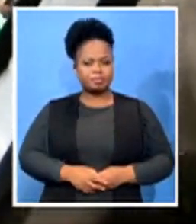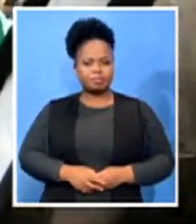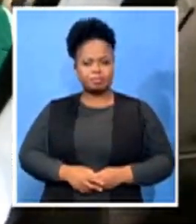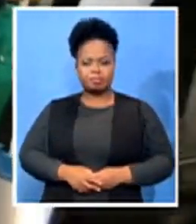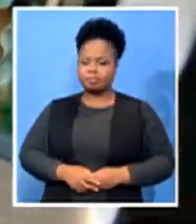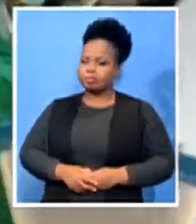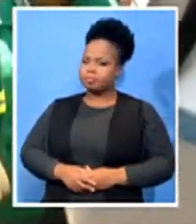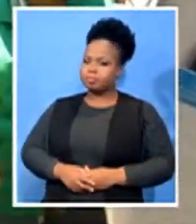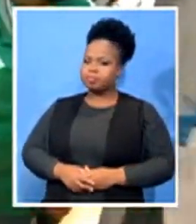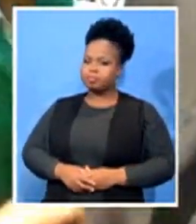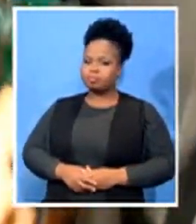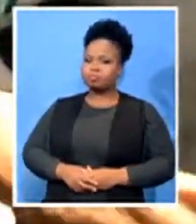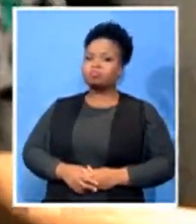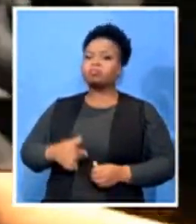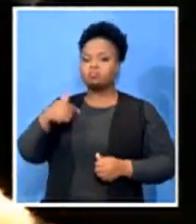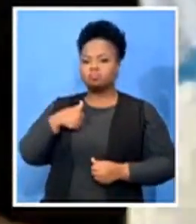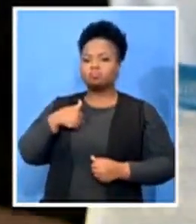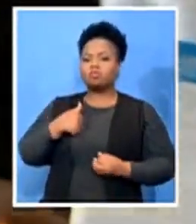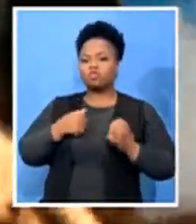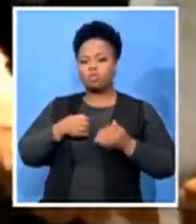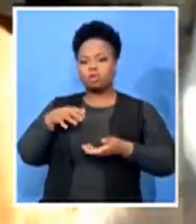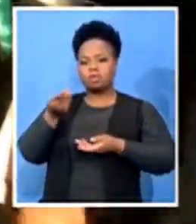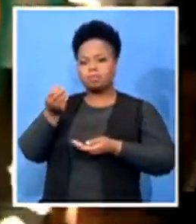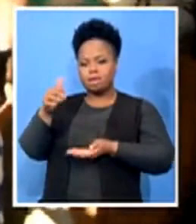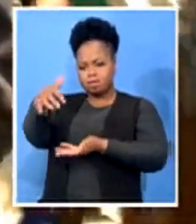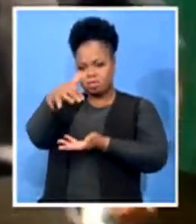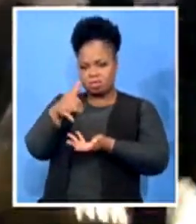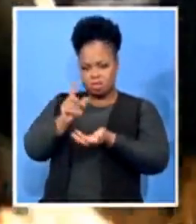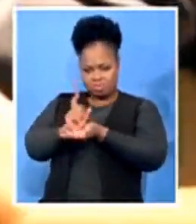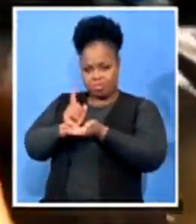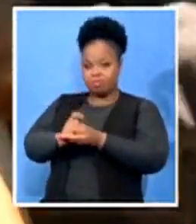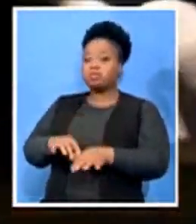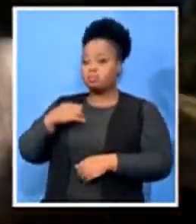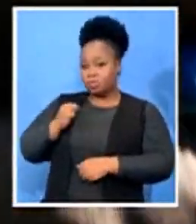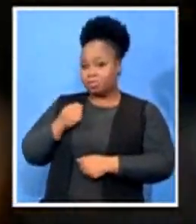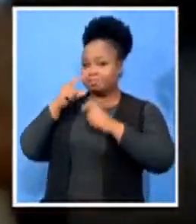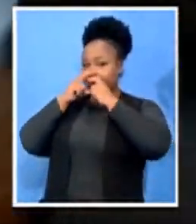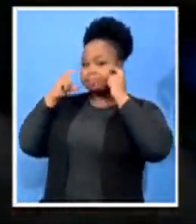sanitizer. That's a good one. Thank you. Keep your mask on, eh?